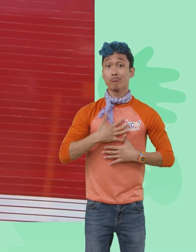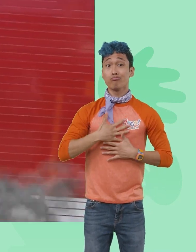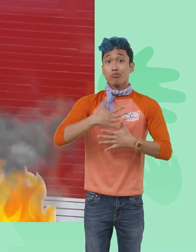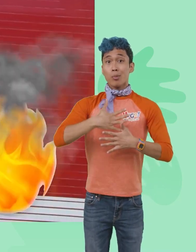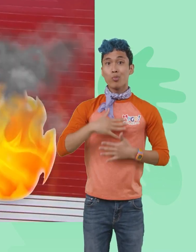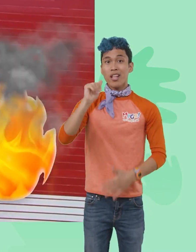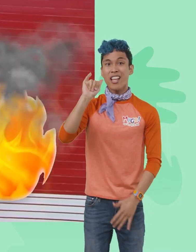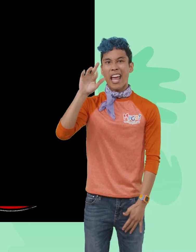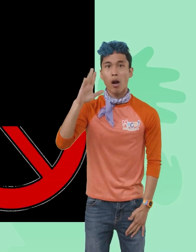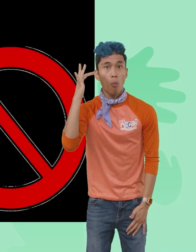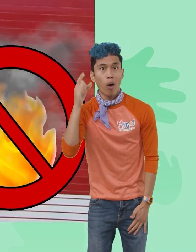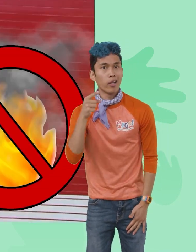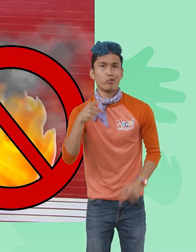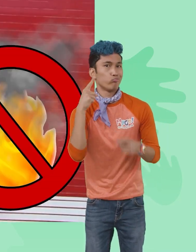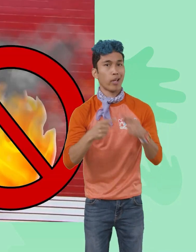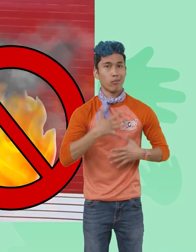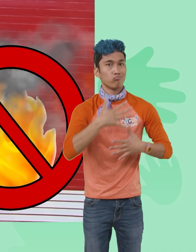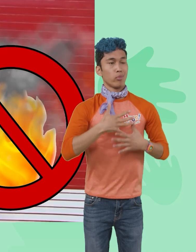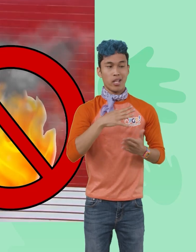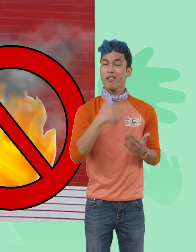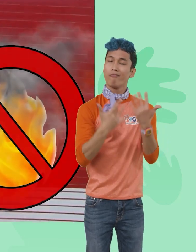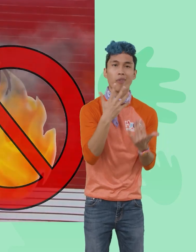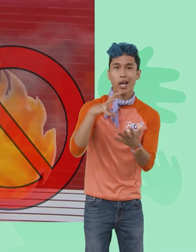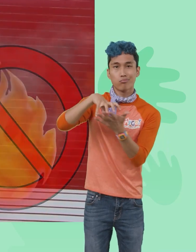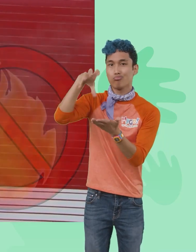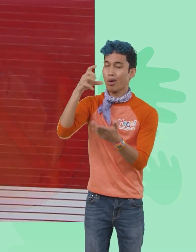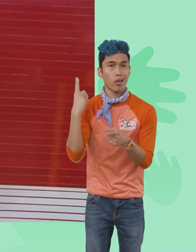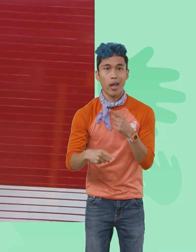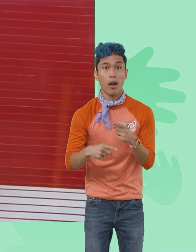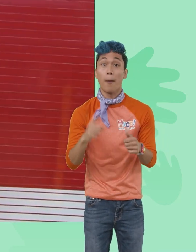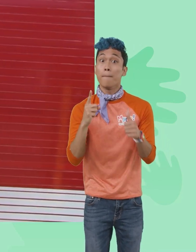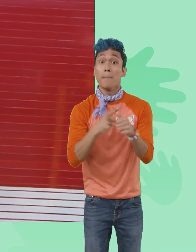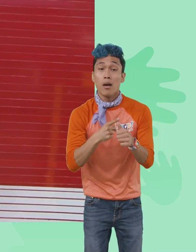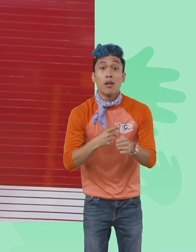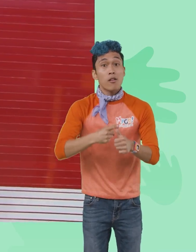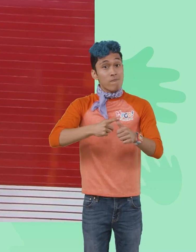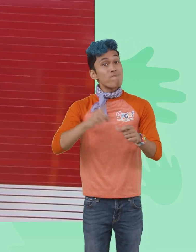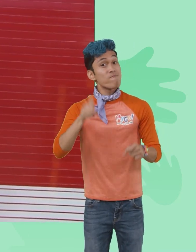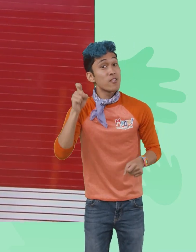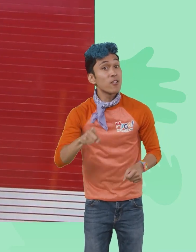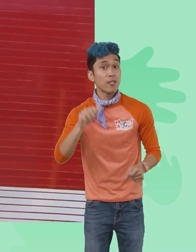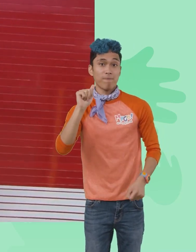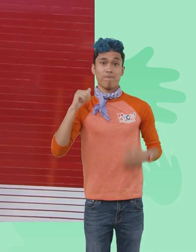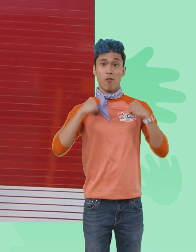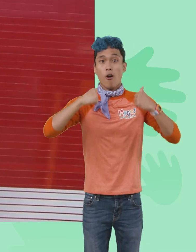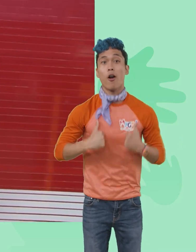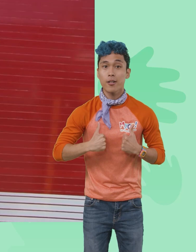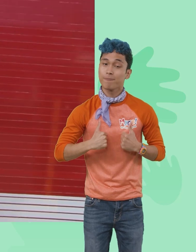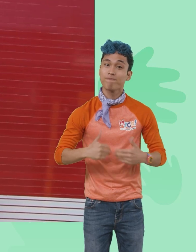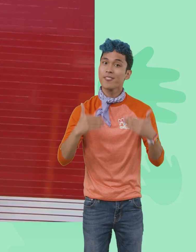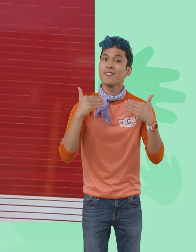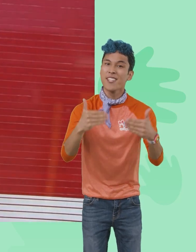because you can't breathe in fire and smoke. But in order to use this, you need to wear a harness. Let's go try